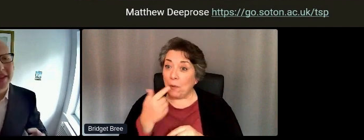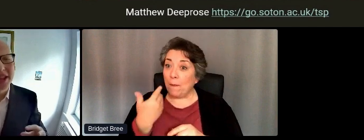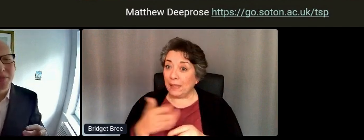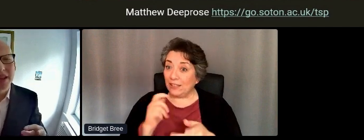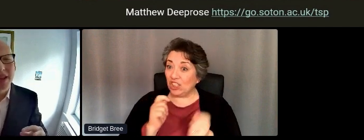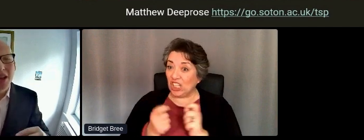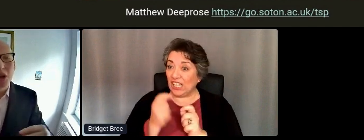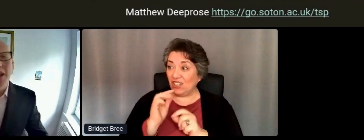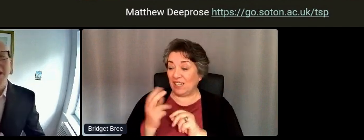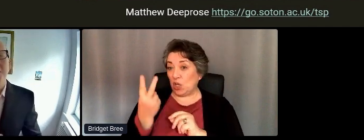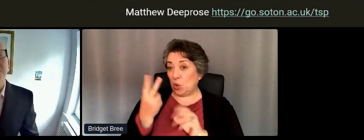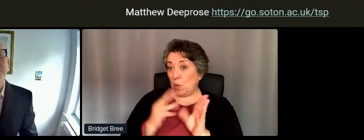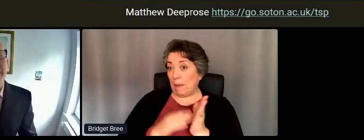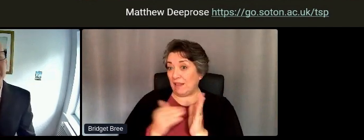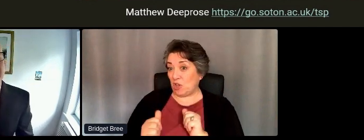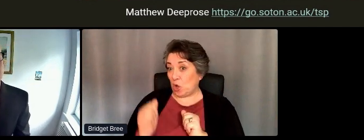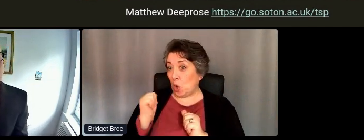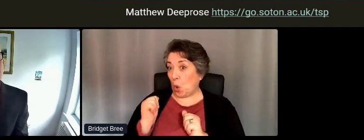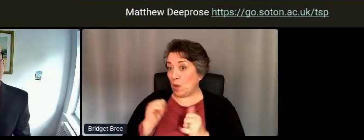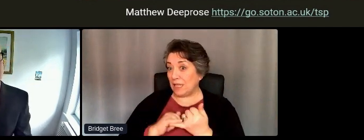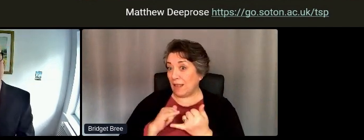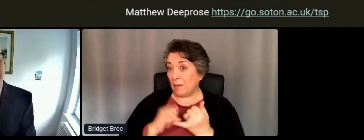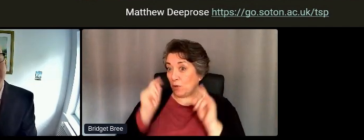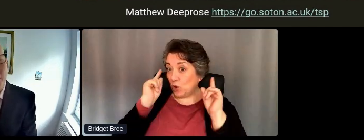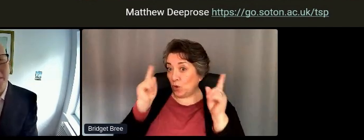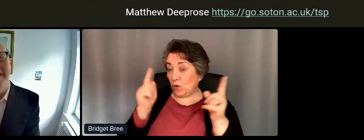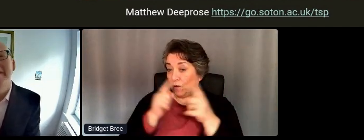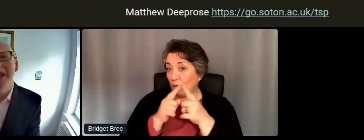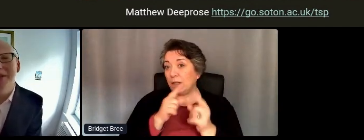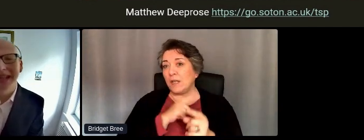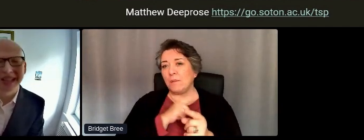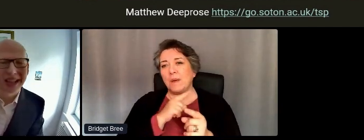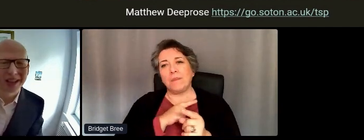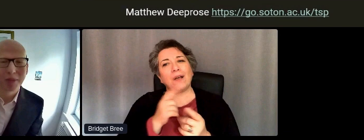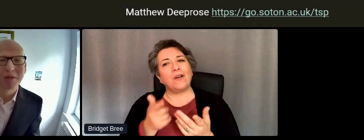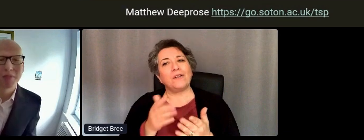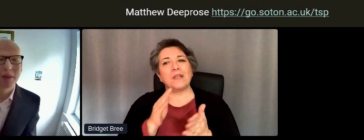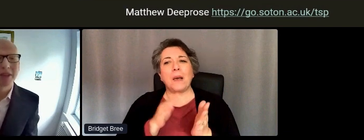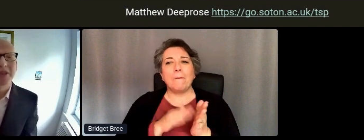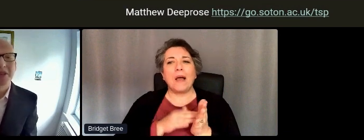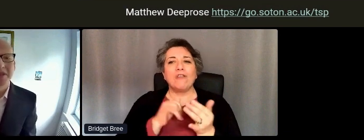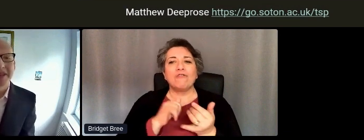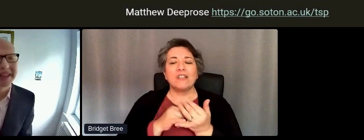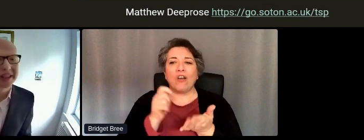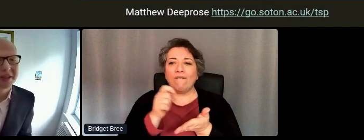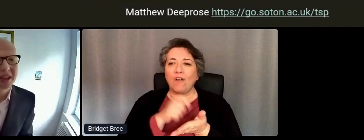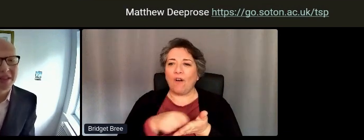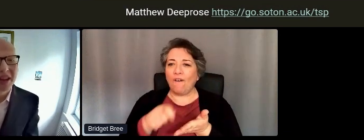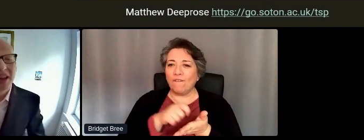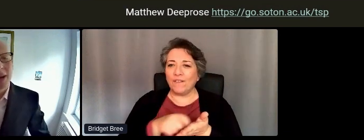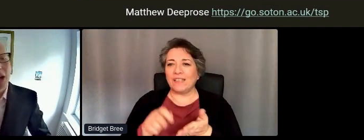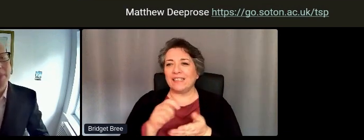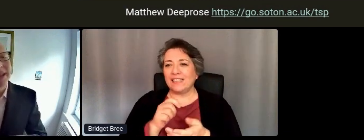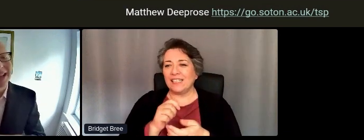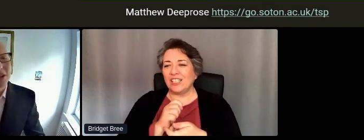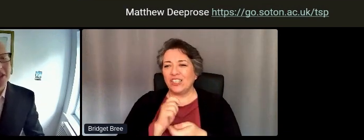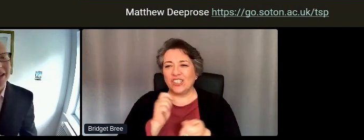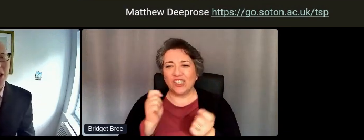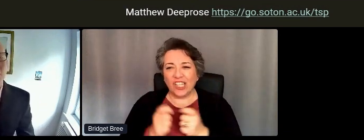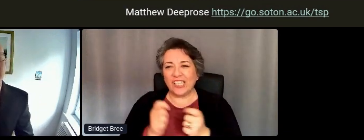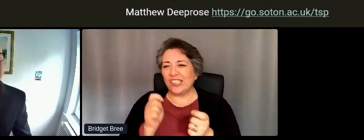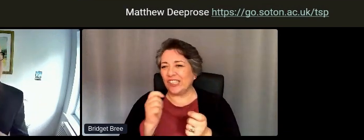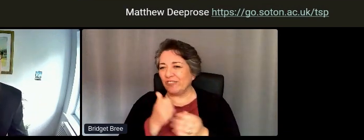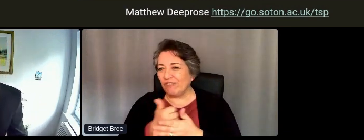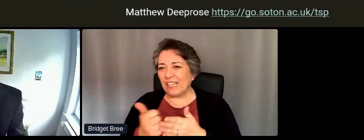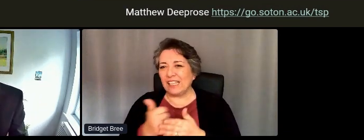but since we're quite used to Microsoft Office changing quite frequently now that we're on Microsoft 365, I'm hoping that lots